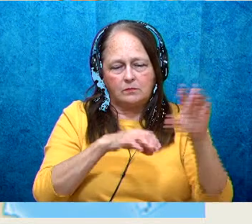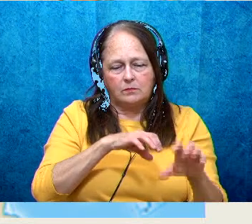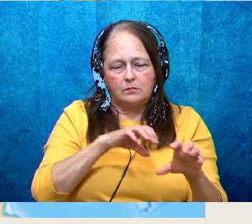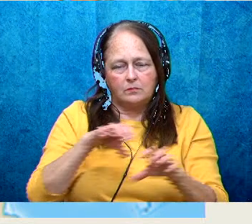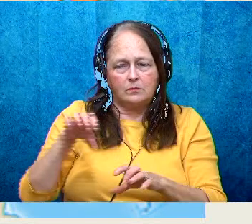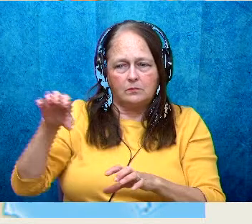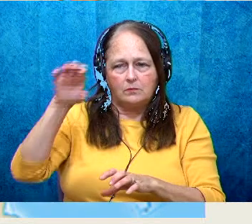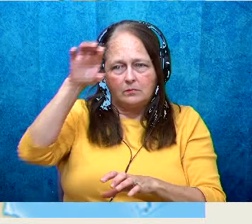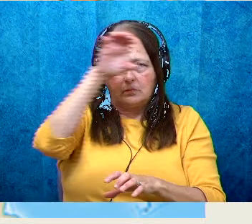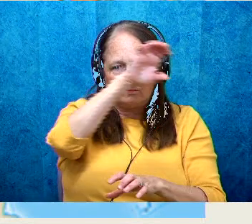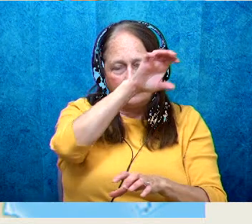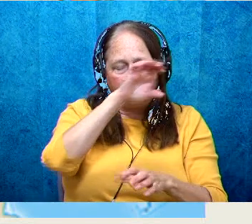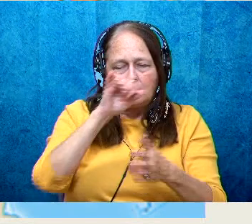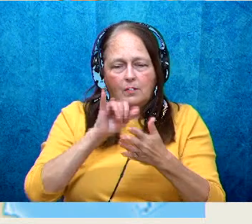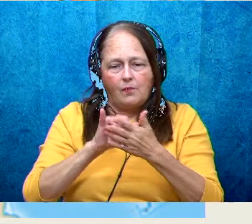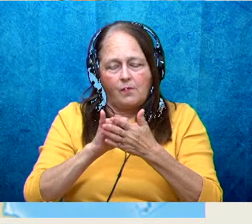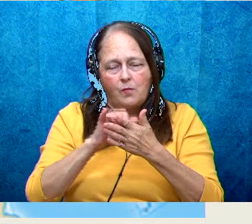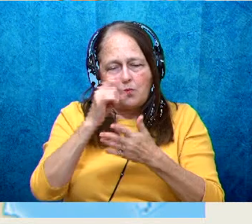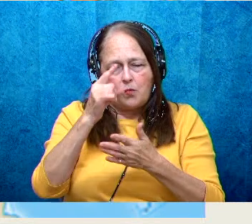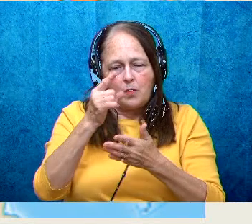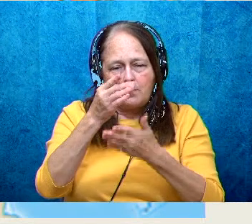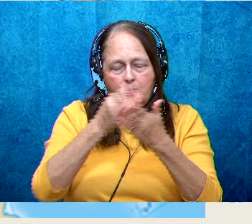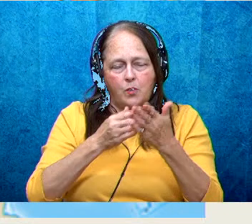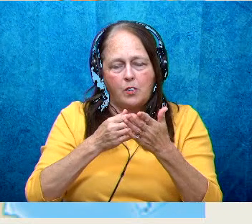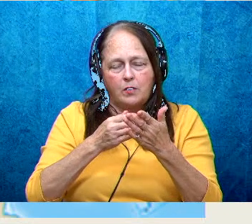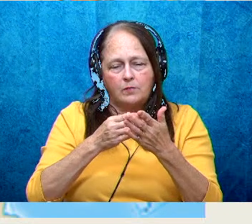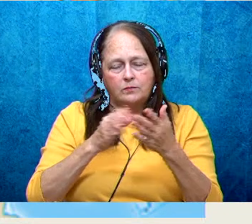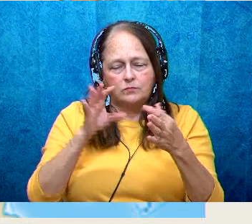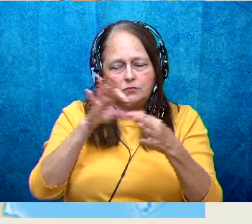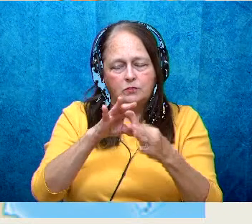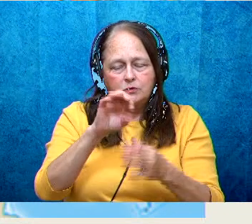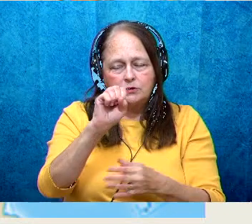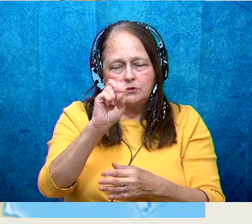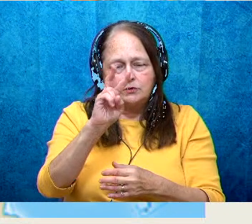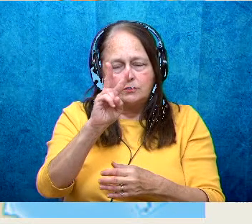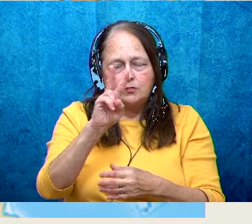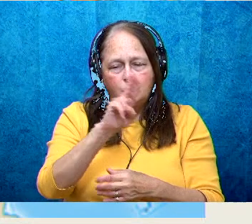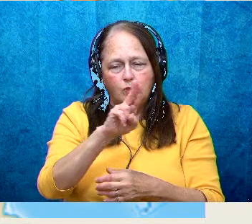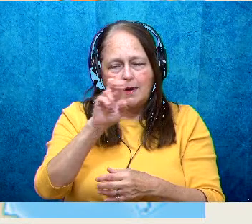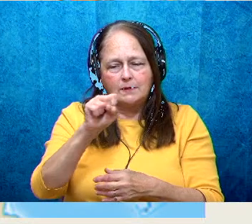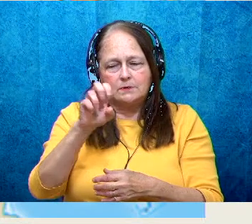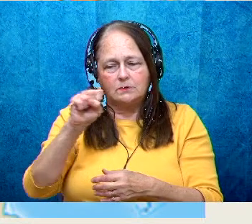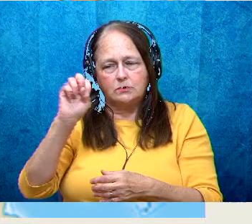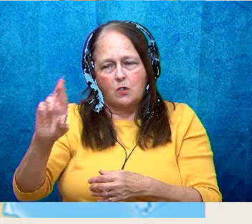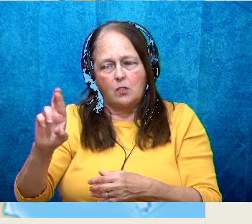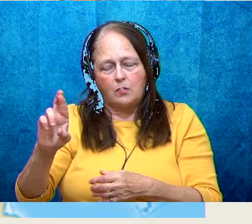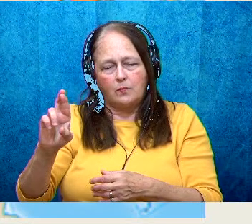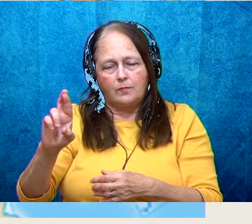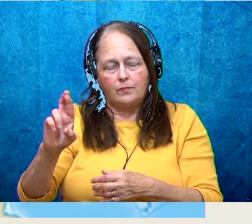these countries were once part of the Soviet Union, the USSR.